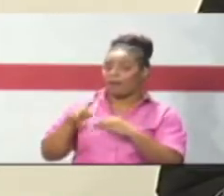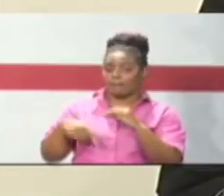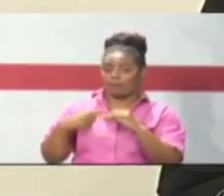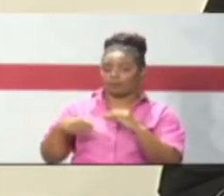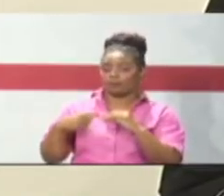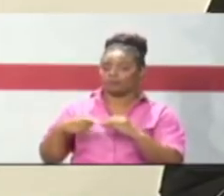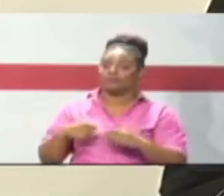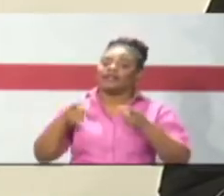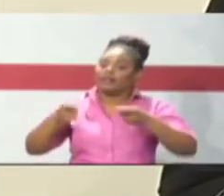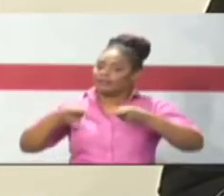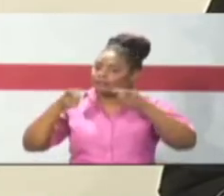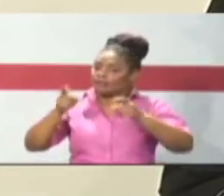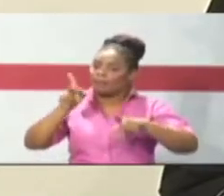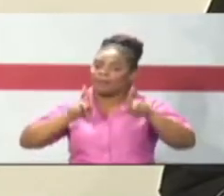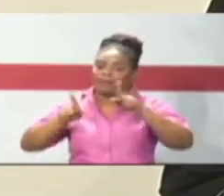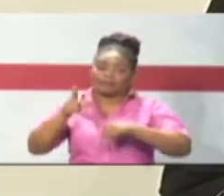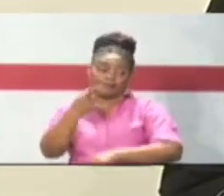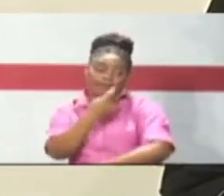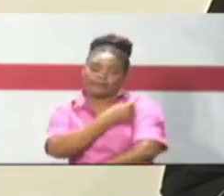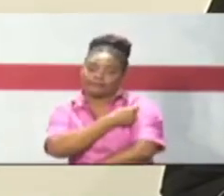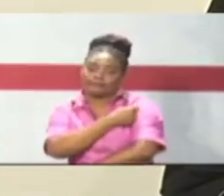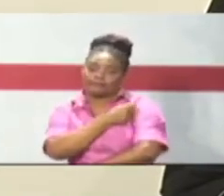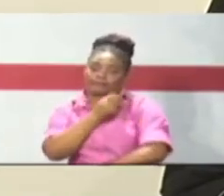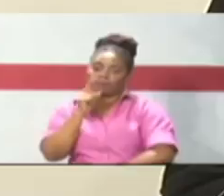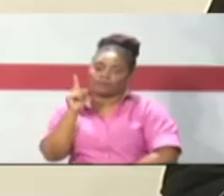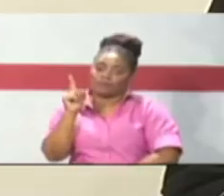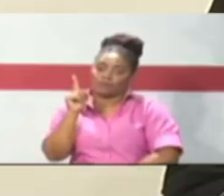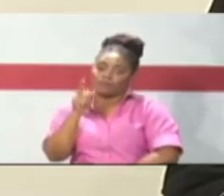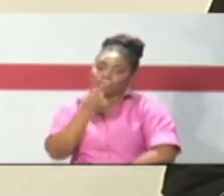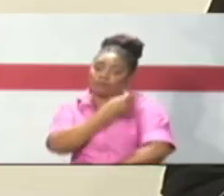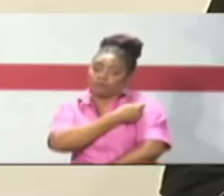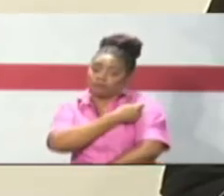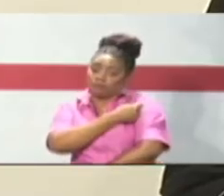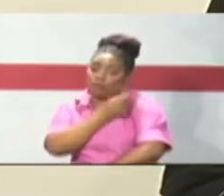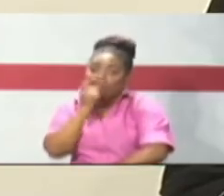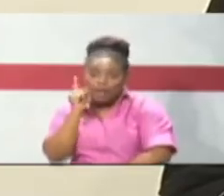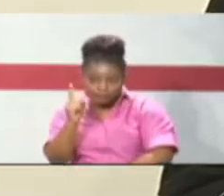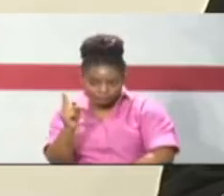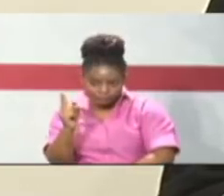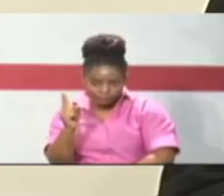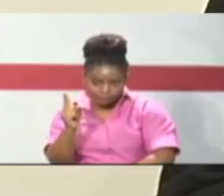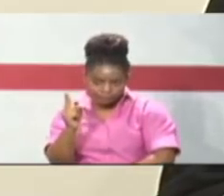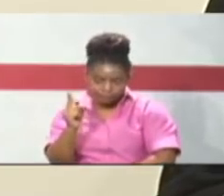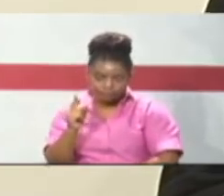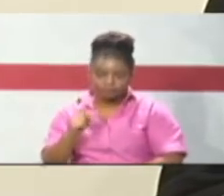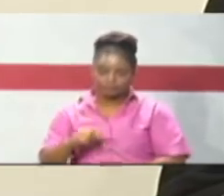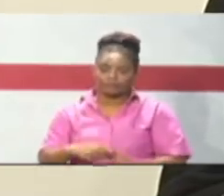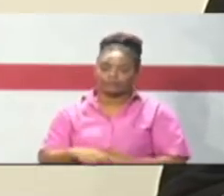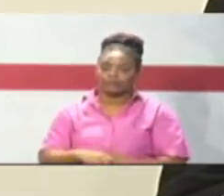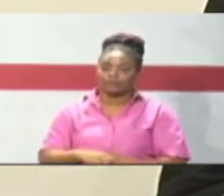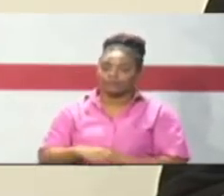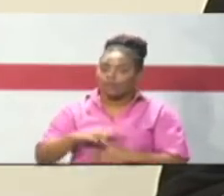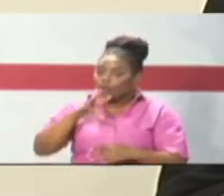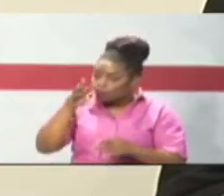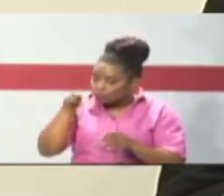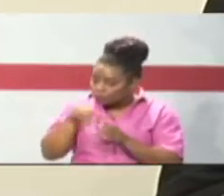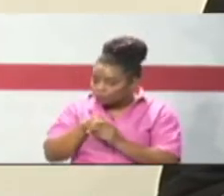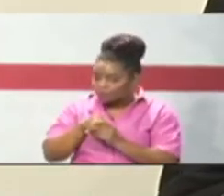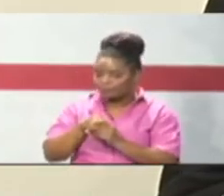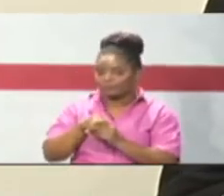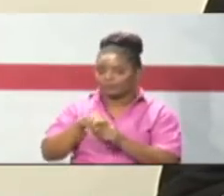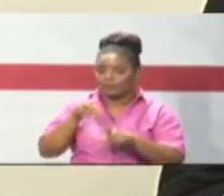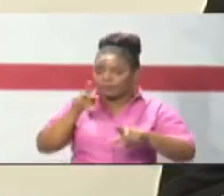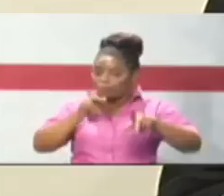persons vaccinated with the first dose, that's everyone who has received at least one dose. Included in that are those who